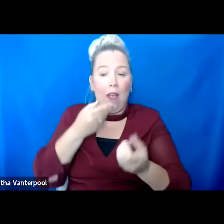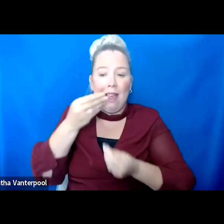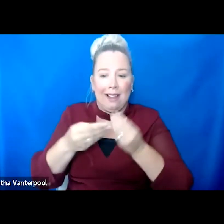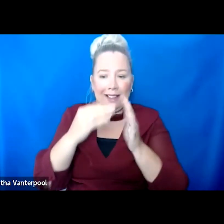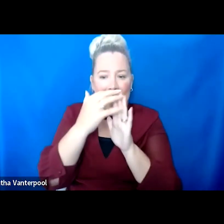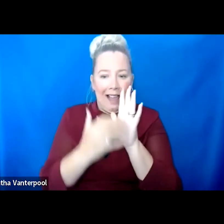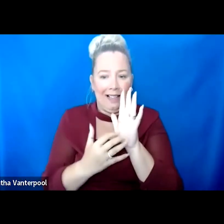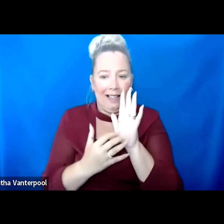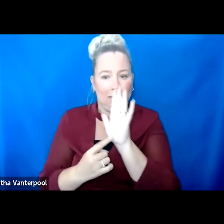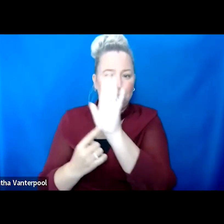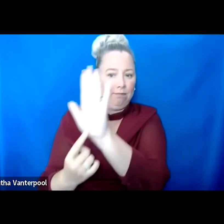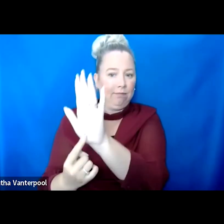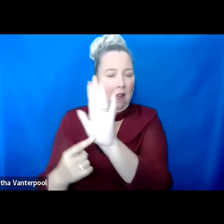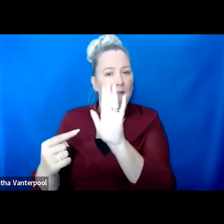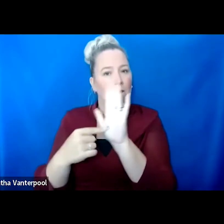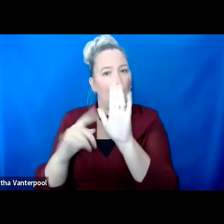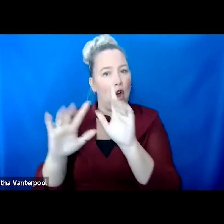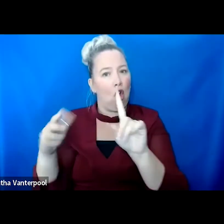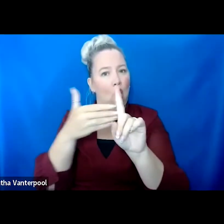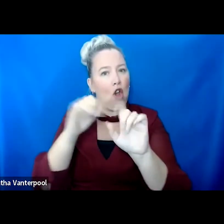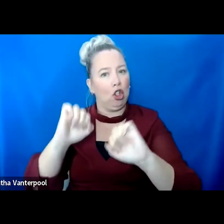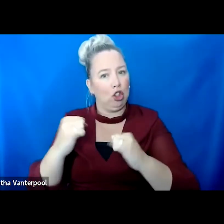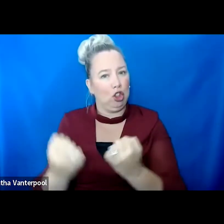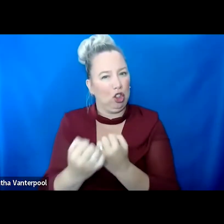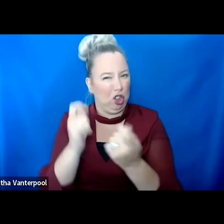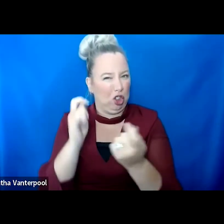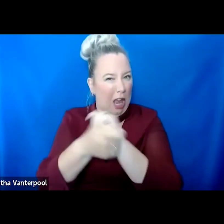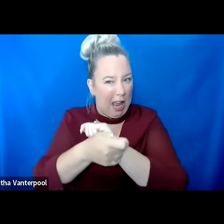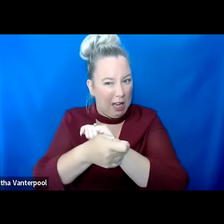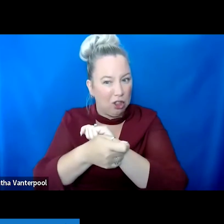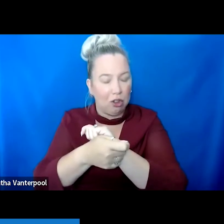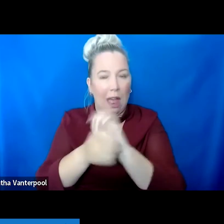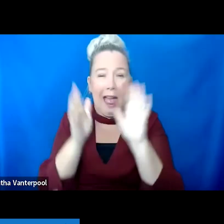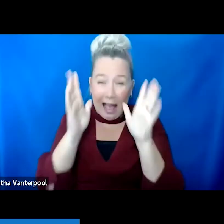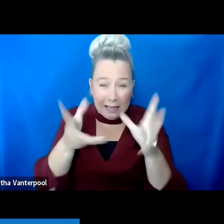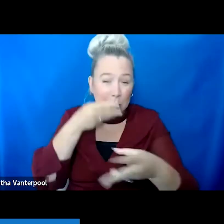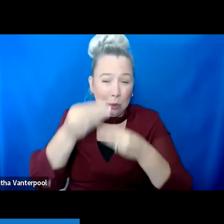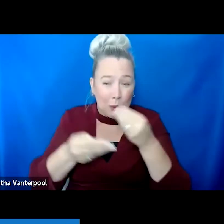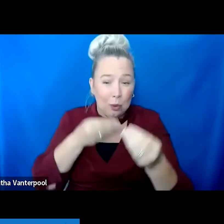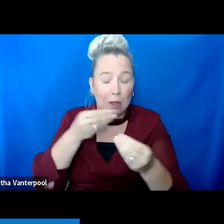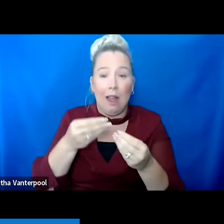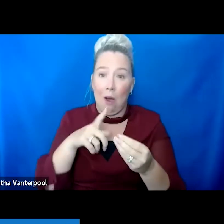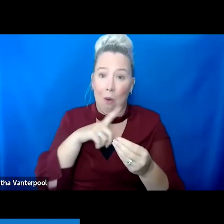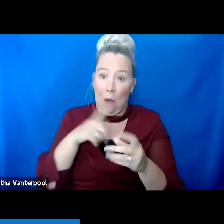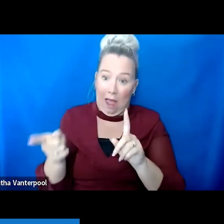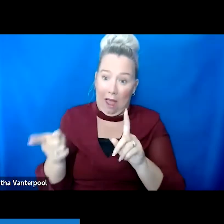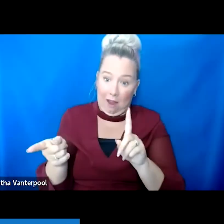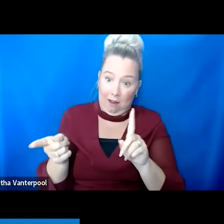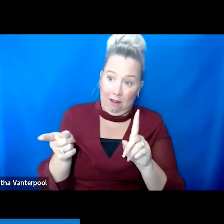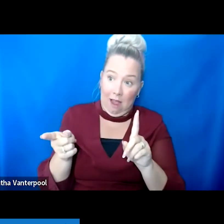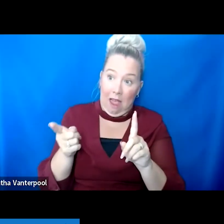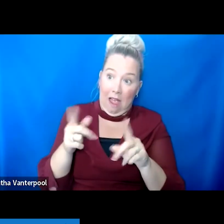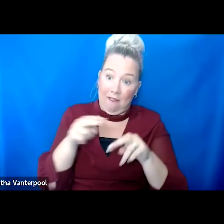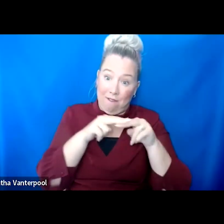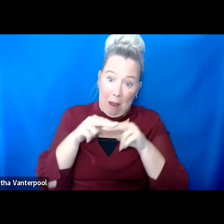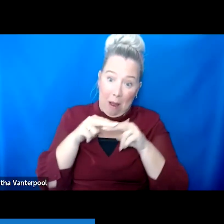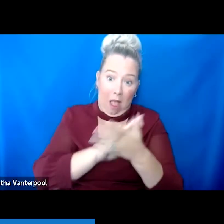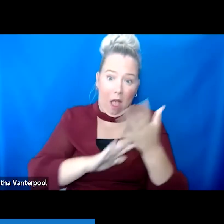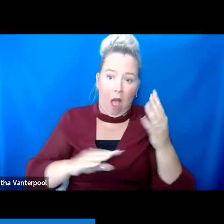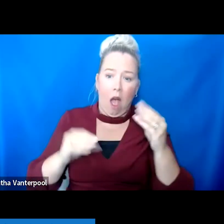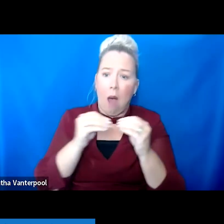change. What else does moving to this framework, moving towards family hubs help